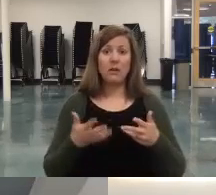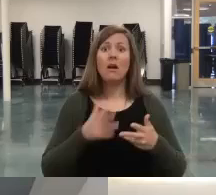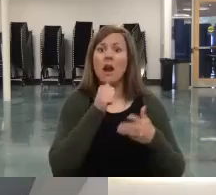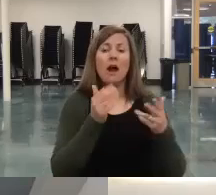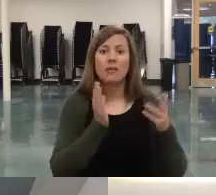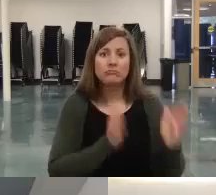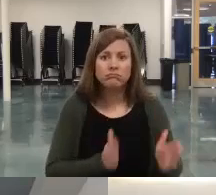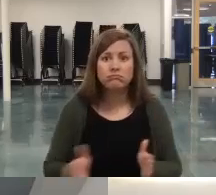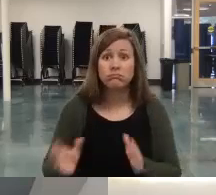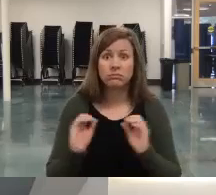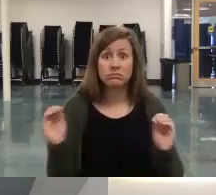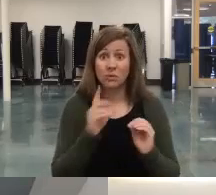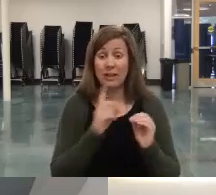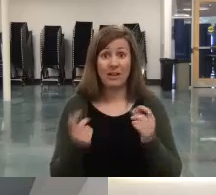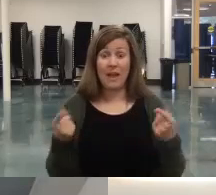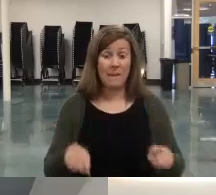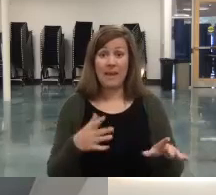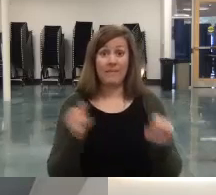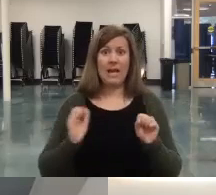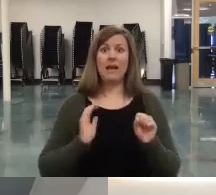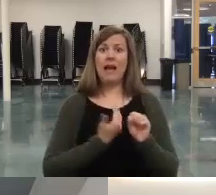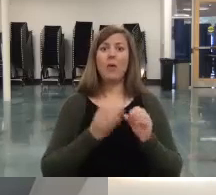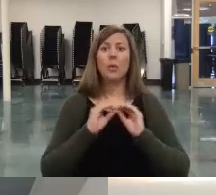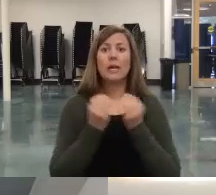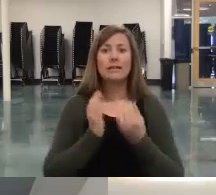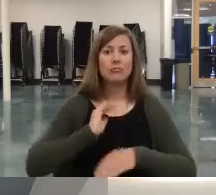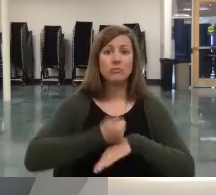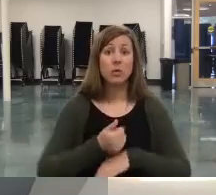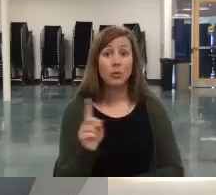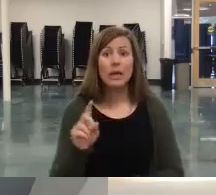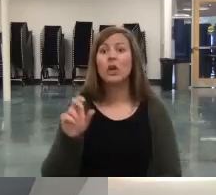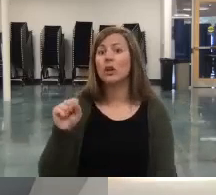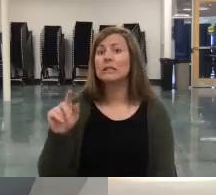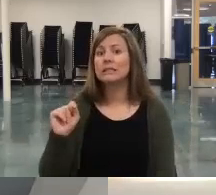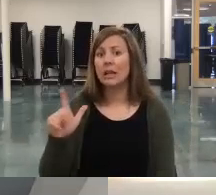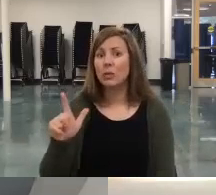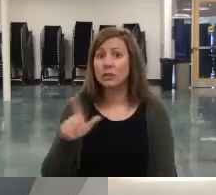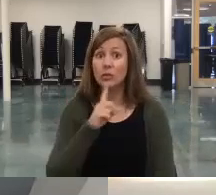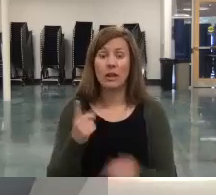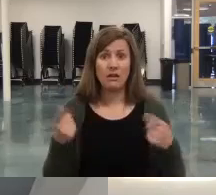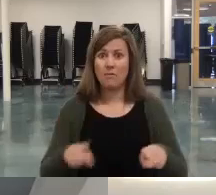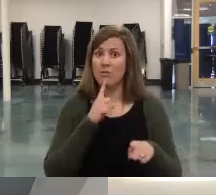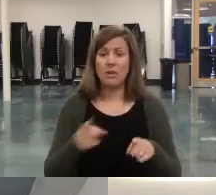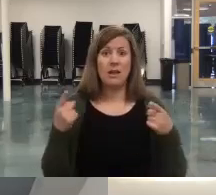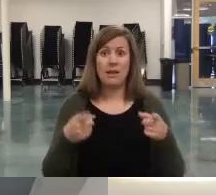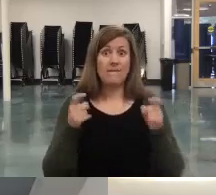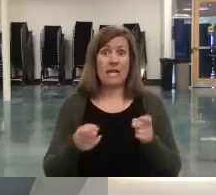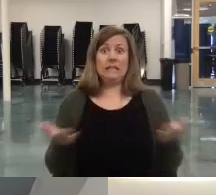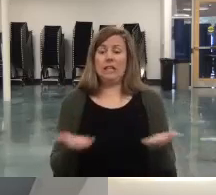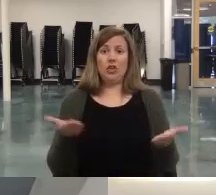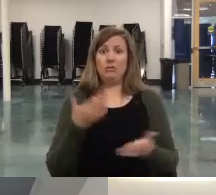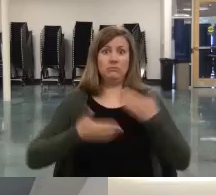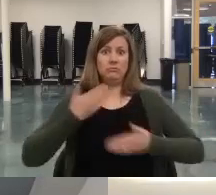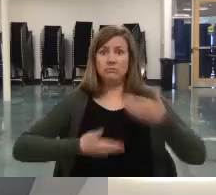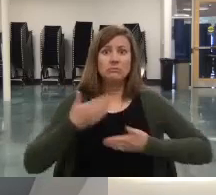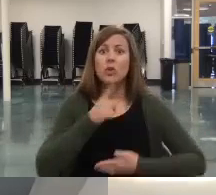happened so fast. And our organization is based in St. Louis. So it was happening really fast here. And